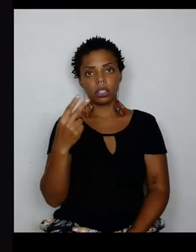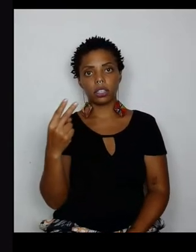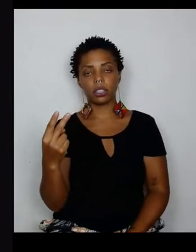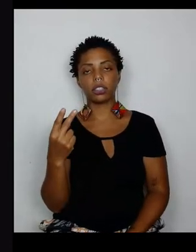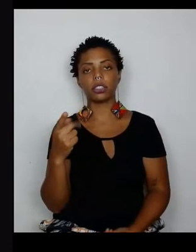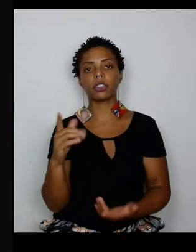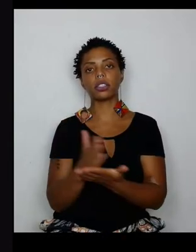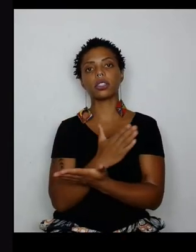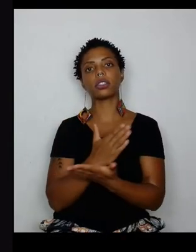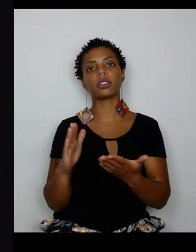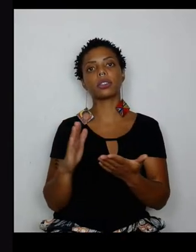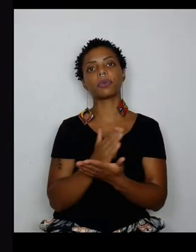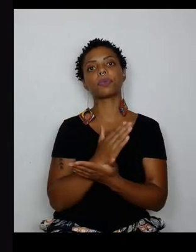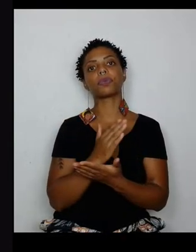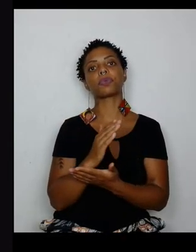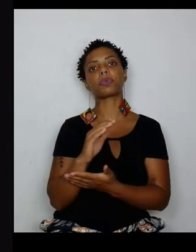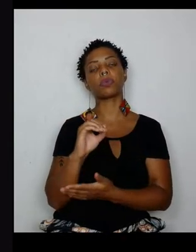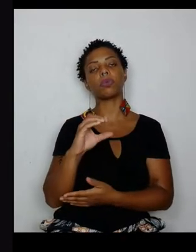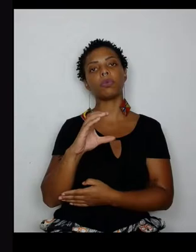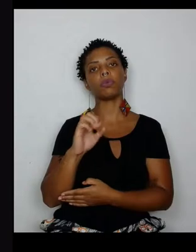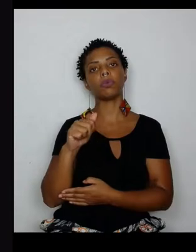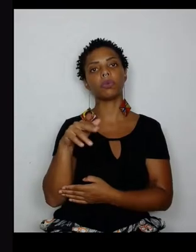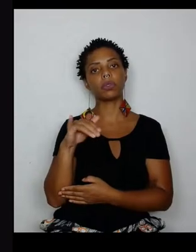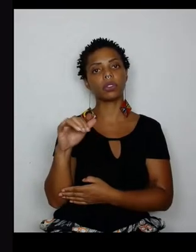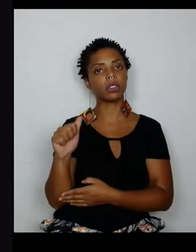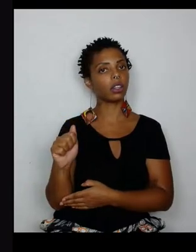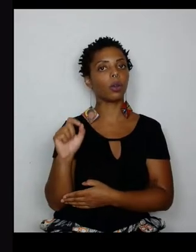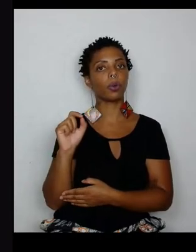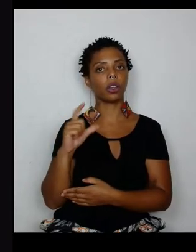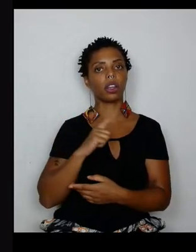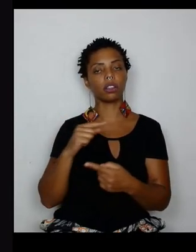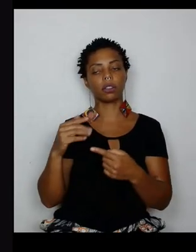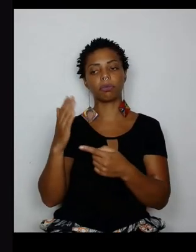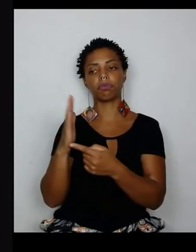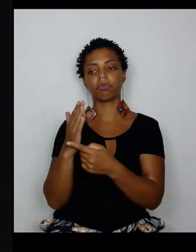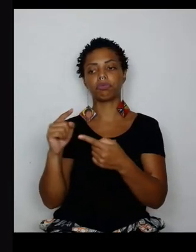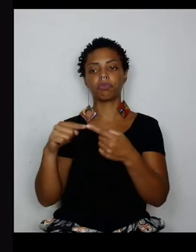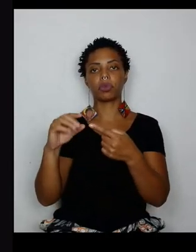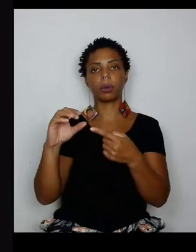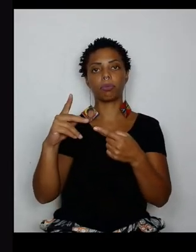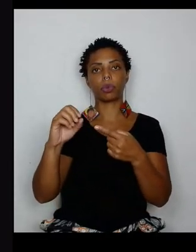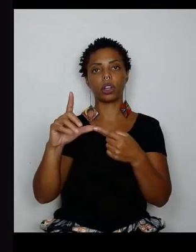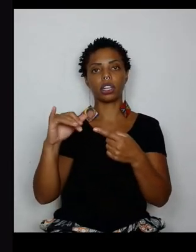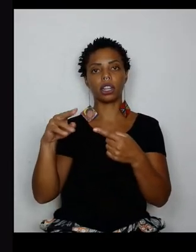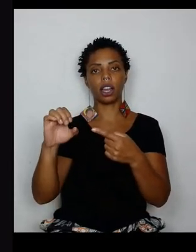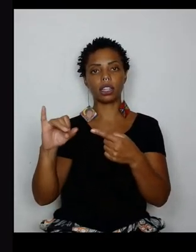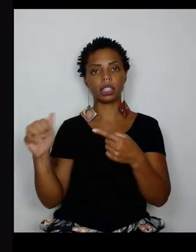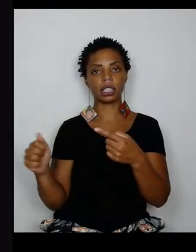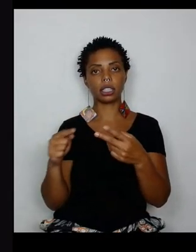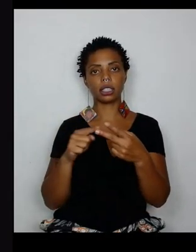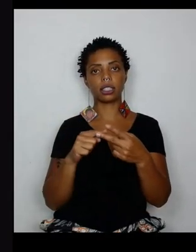polynesia micronesia malaysia and melanesia